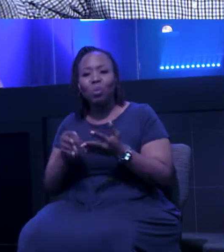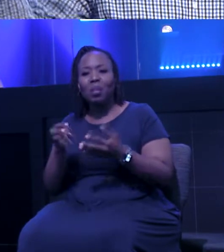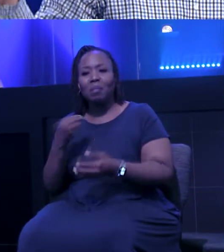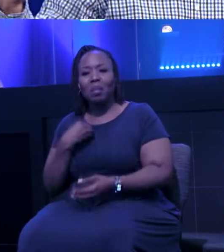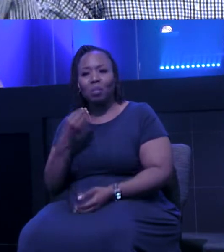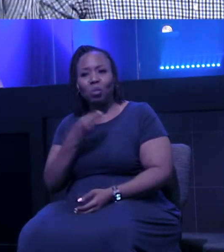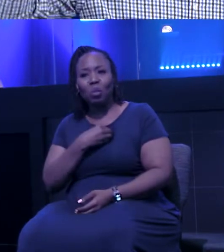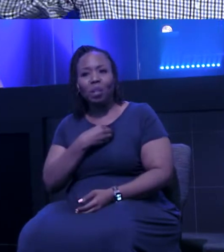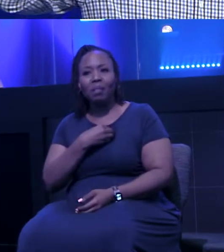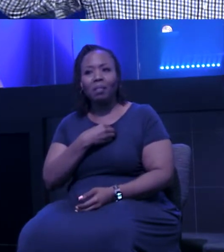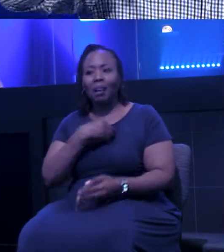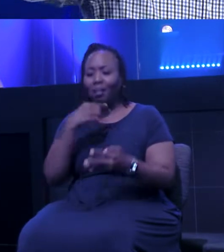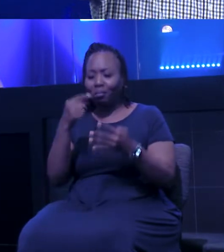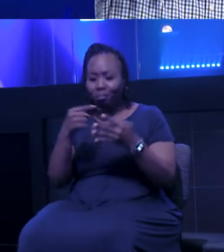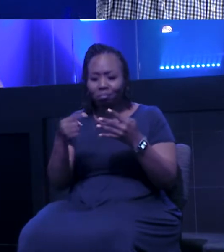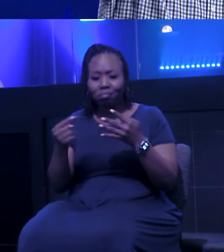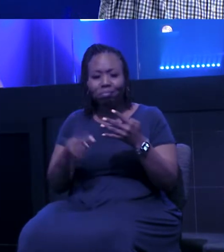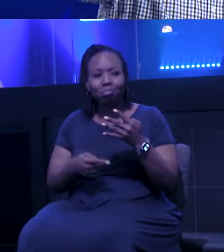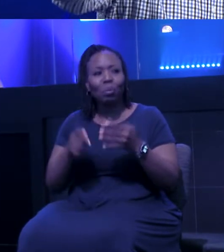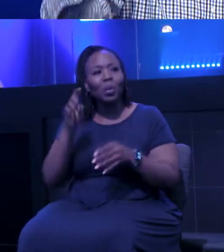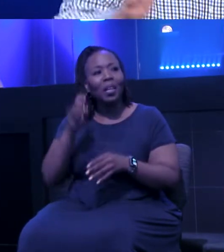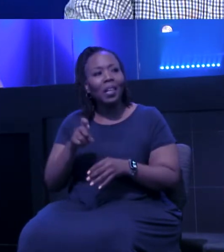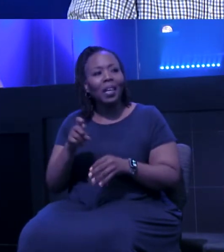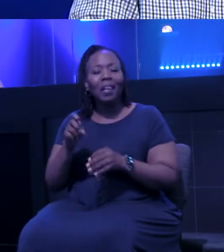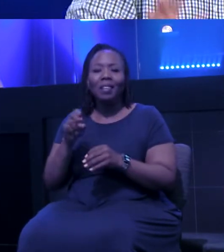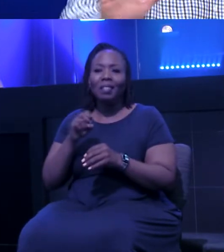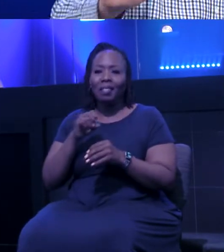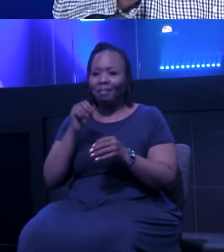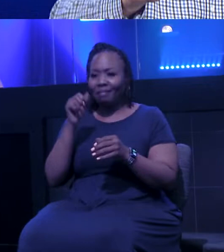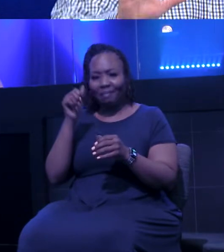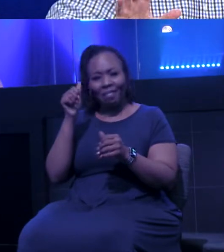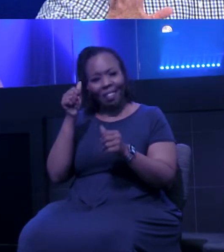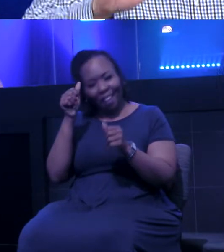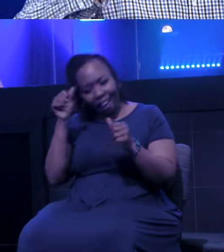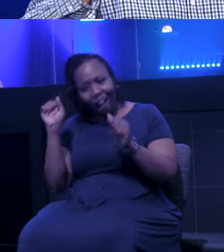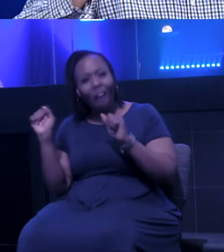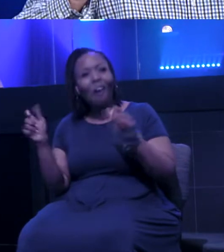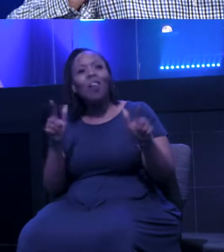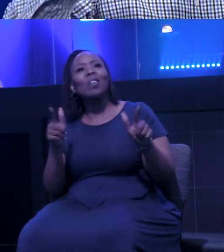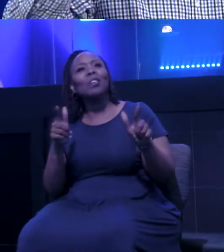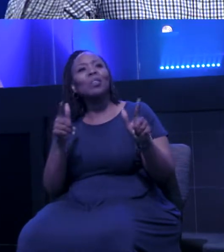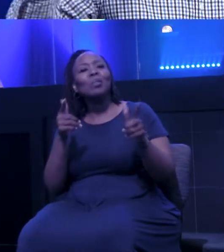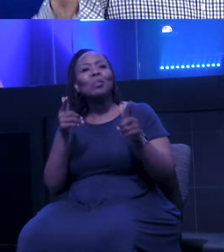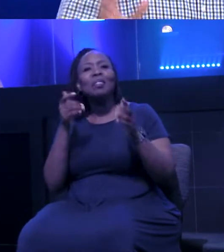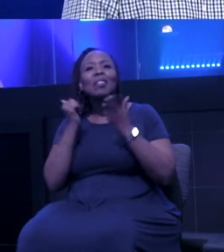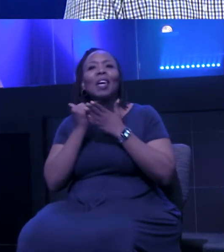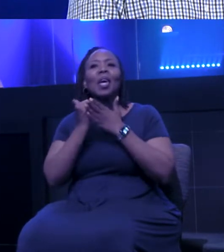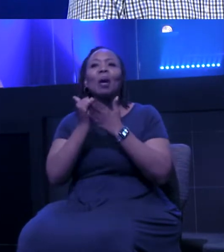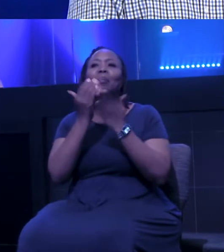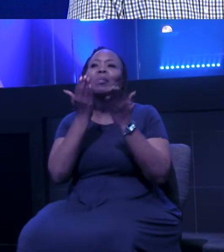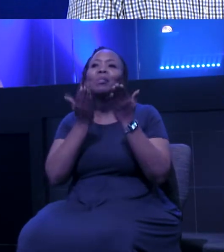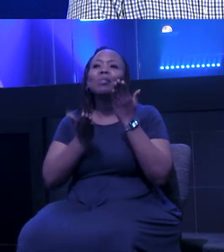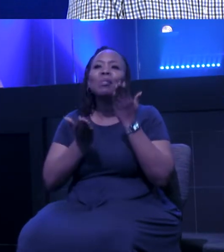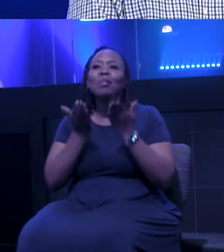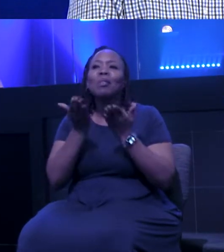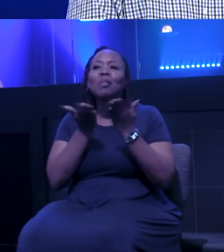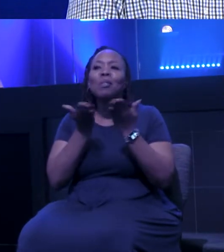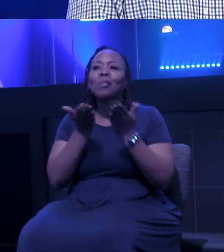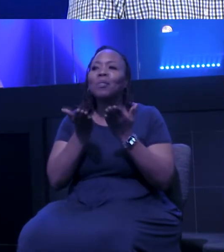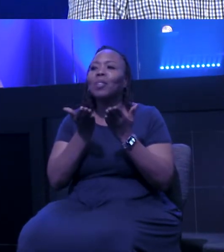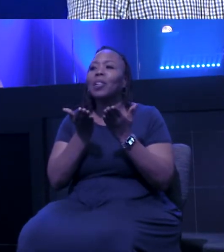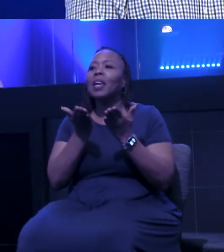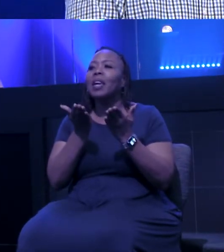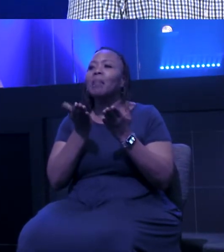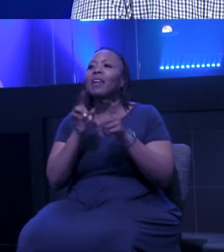position that we have at Tamarack. We're going to need to replicate at Pompano Beach. And this is your opportunity to serve and to be a real difference maker. And so